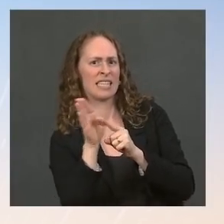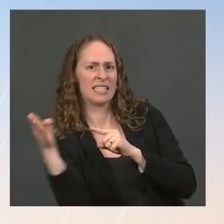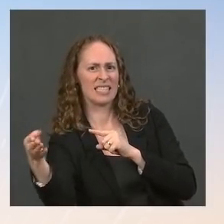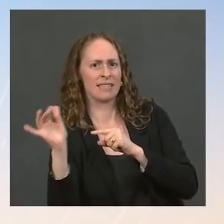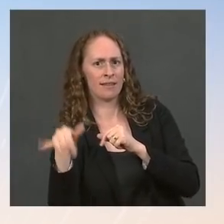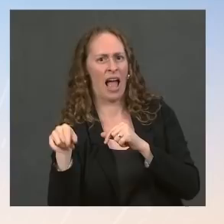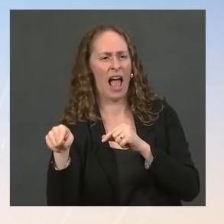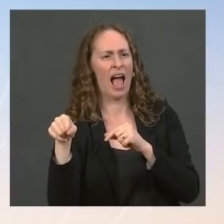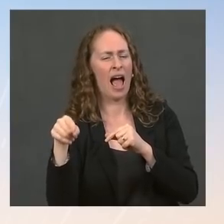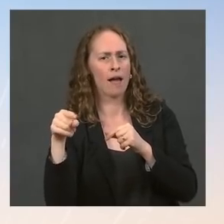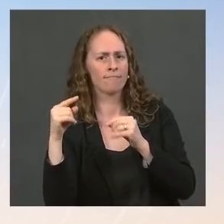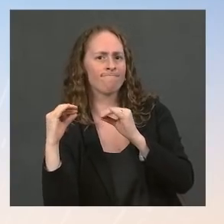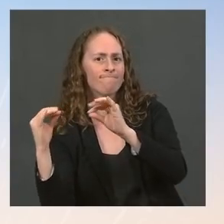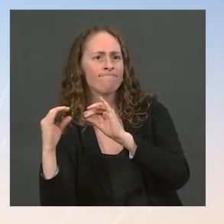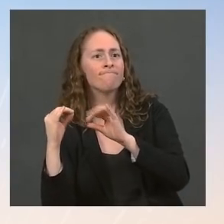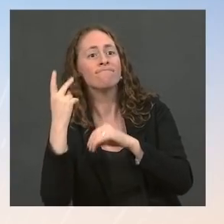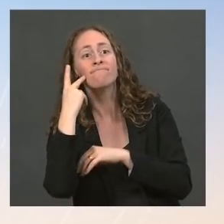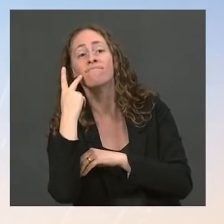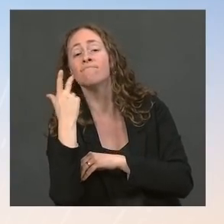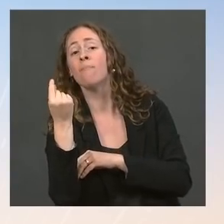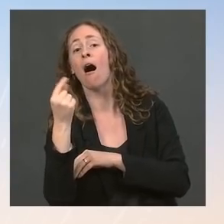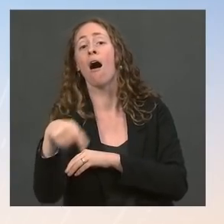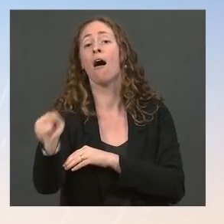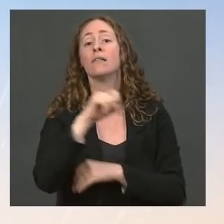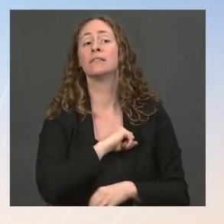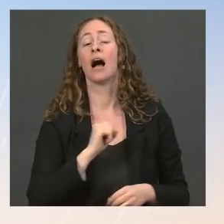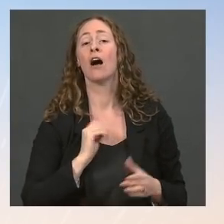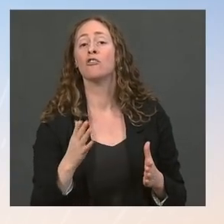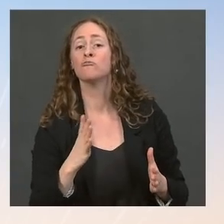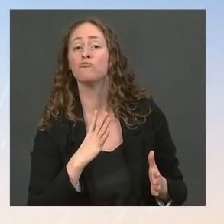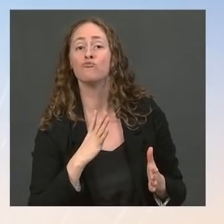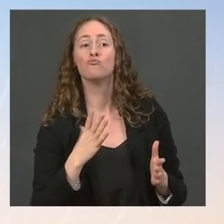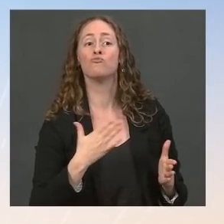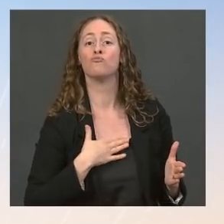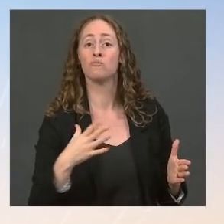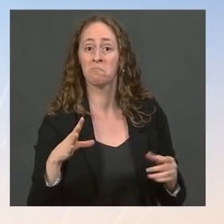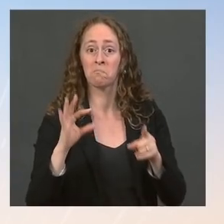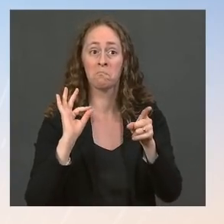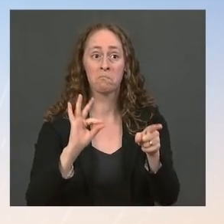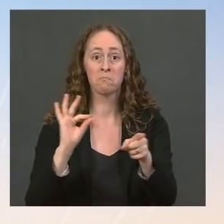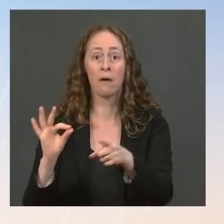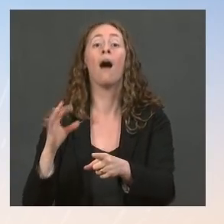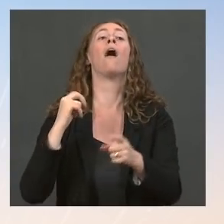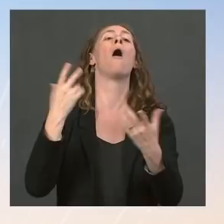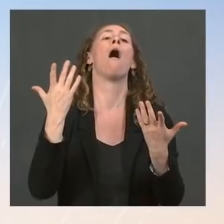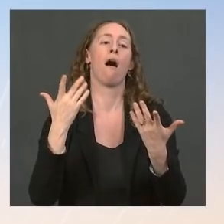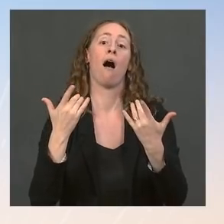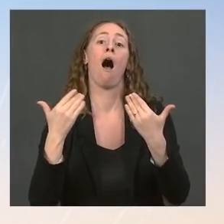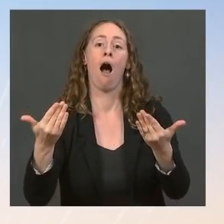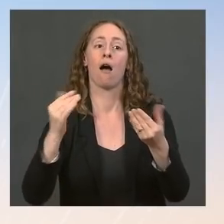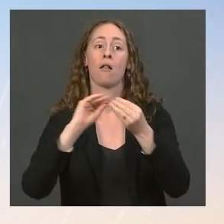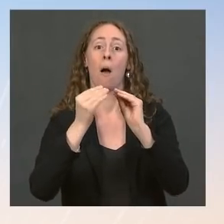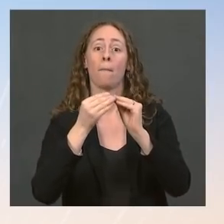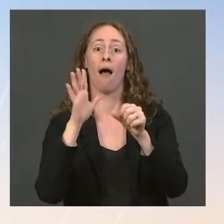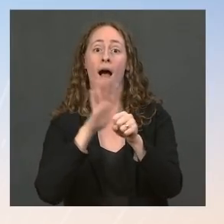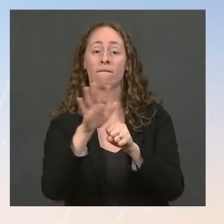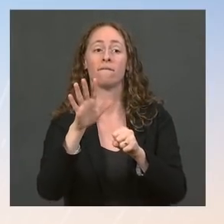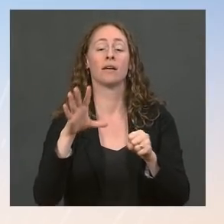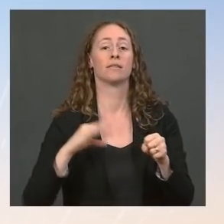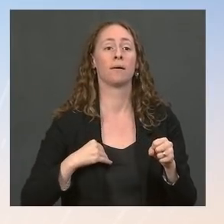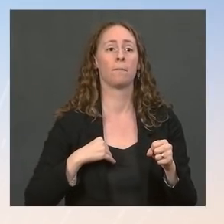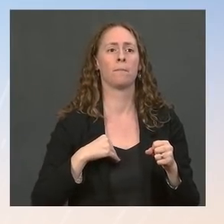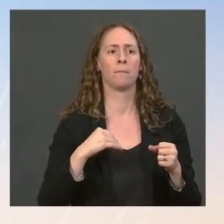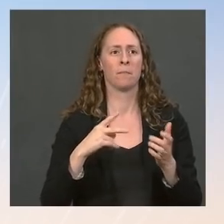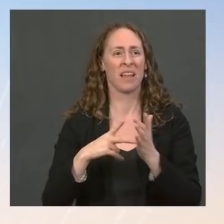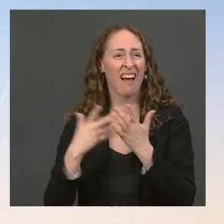have to see what senators are comfortable with and if everybody involved is comfortable with it to get enough votes to get it across the finish line. Well, right now, Senator Sanders is